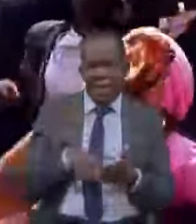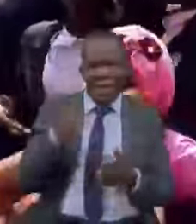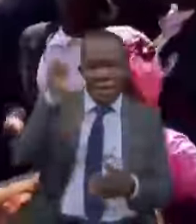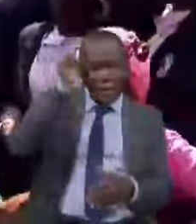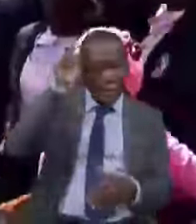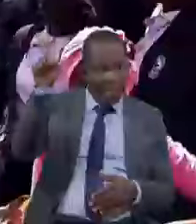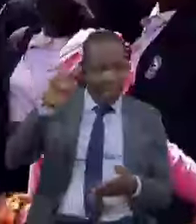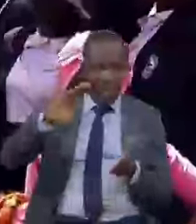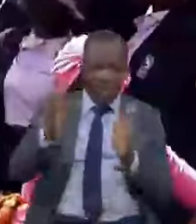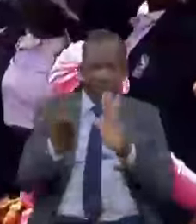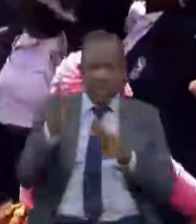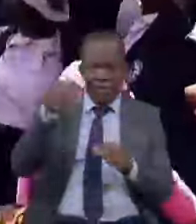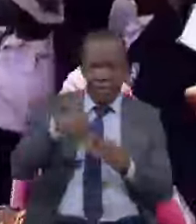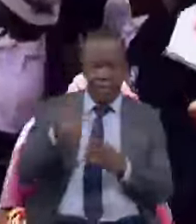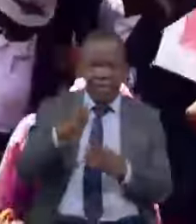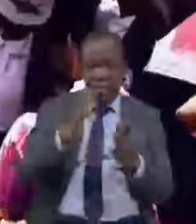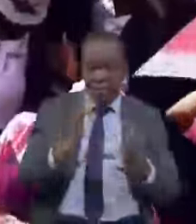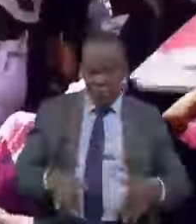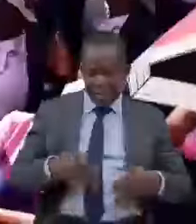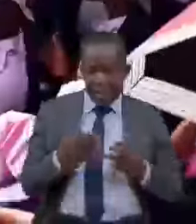His word of promise in your life.